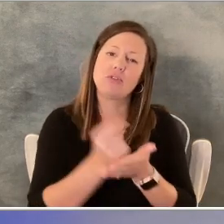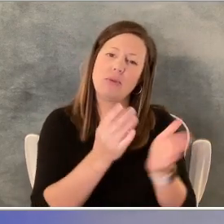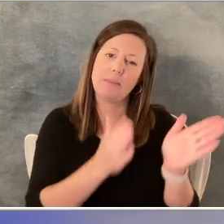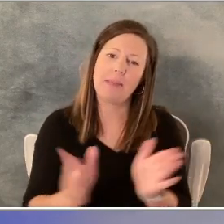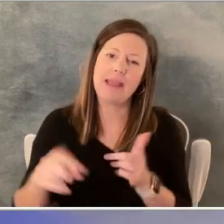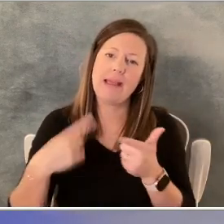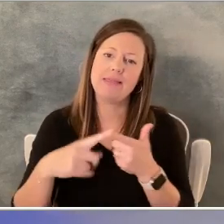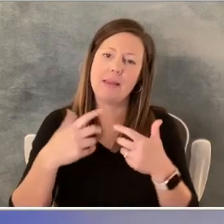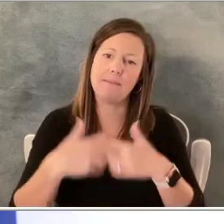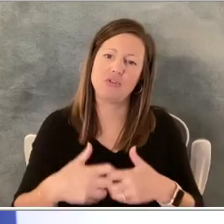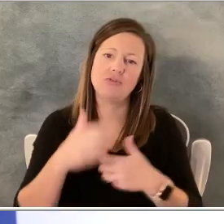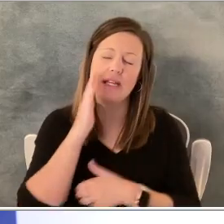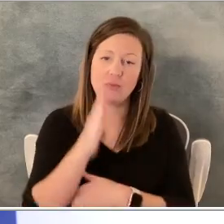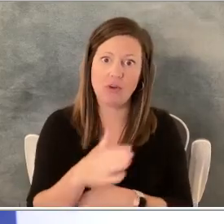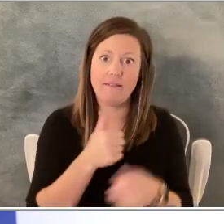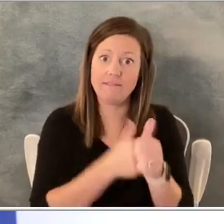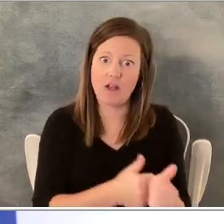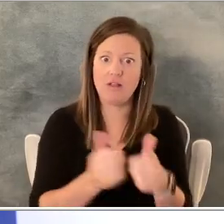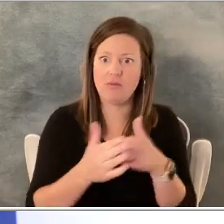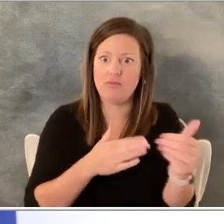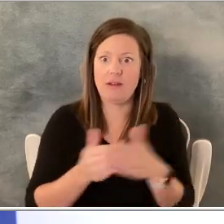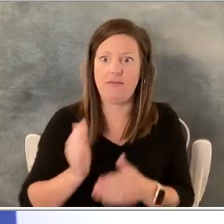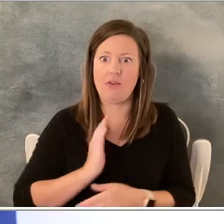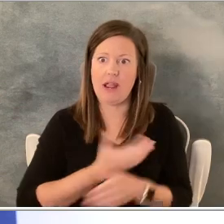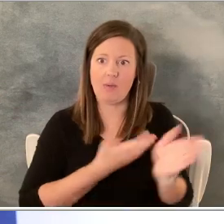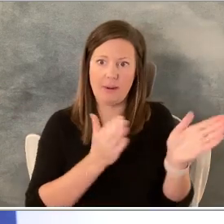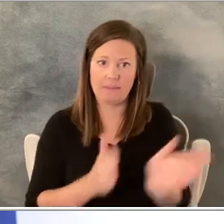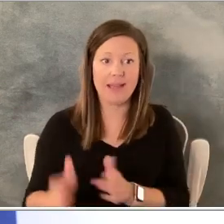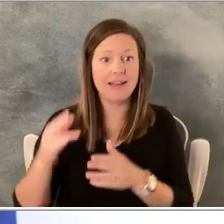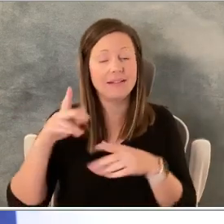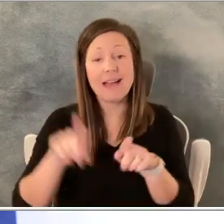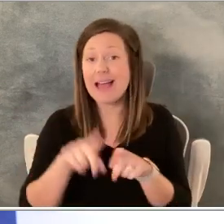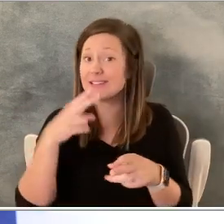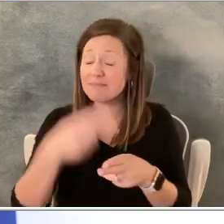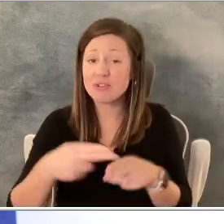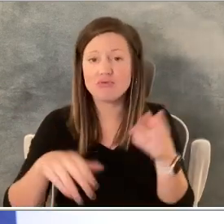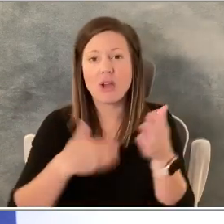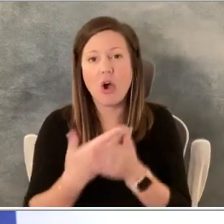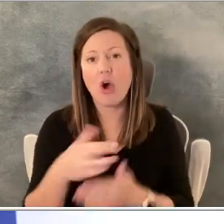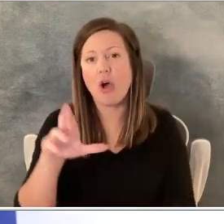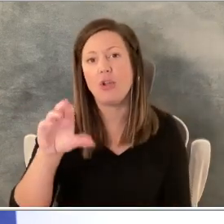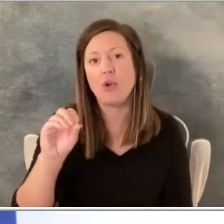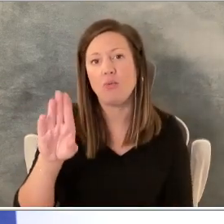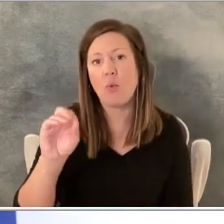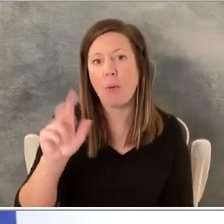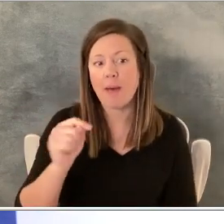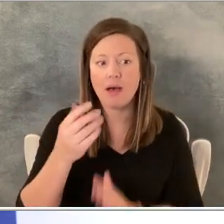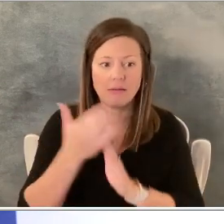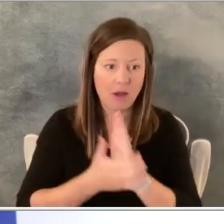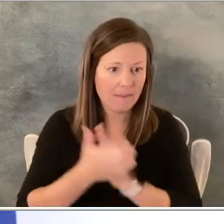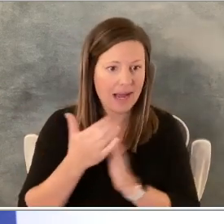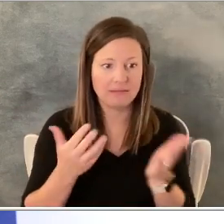based on the plan that we outlined. As mentioned, it's all robotically driven. So when we're talking about really small treatments, these